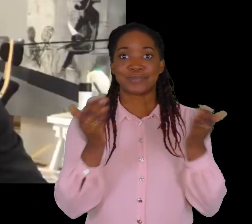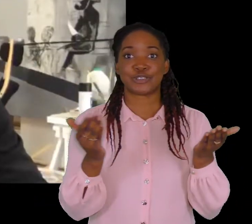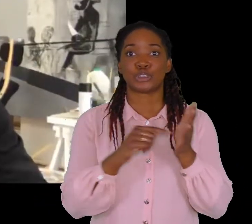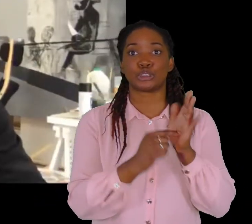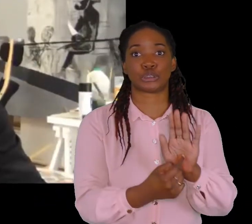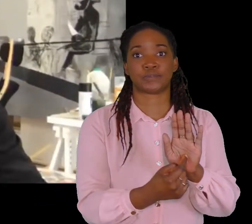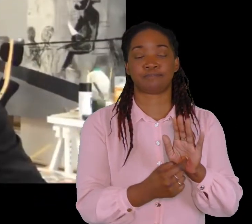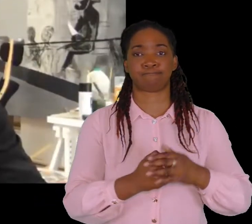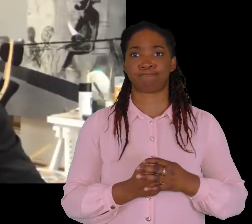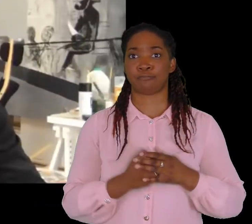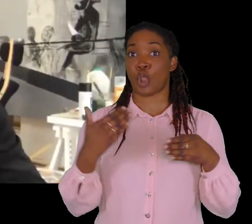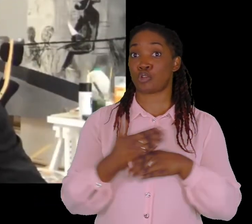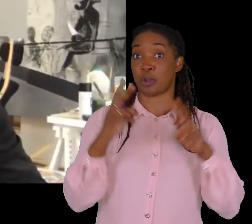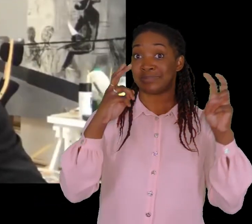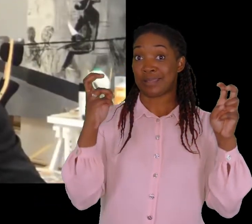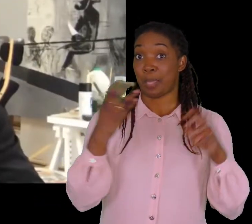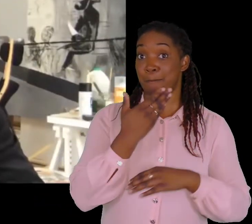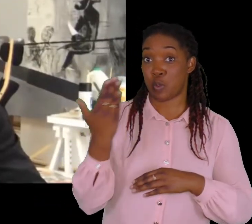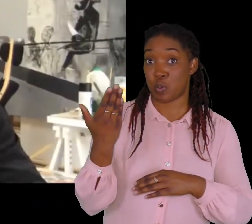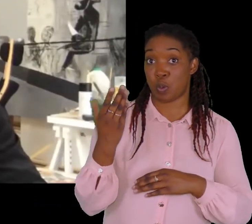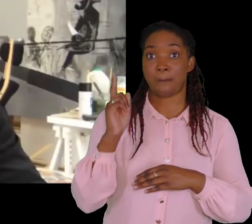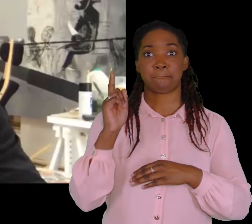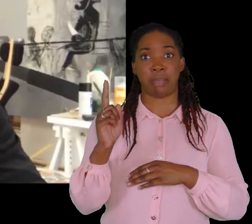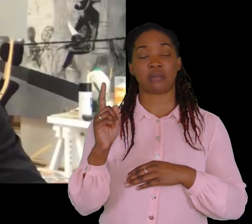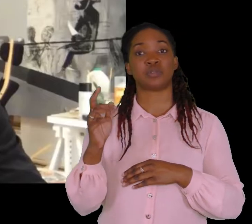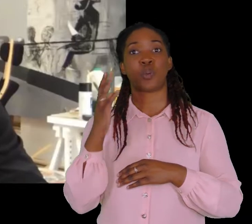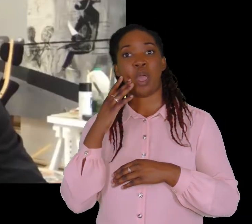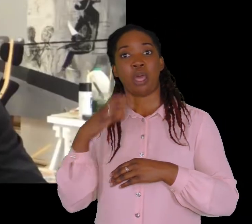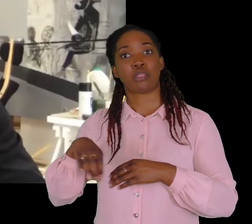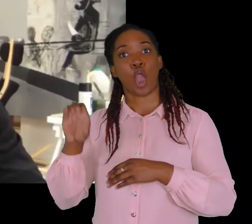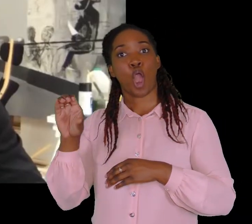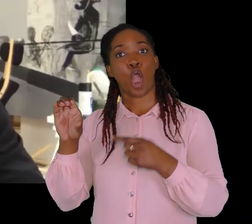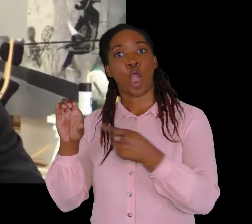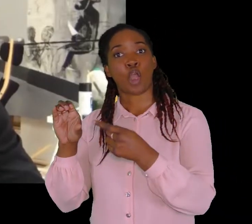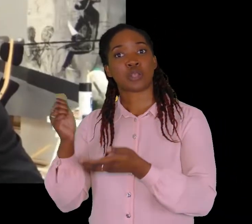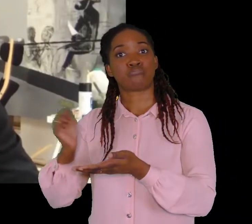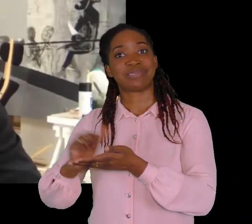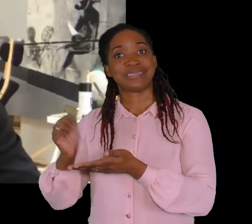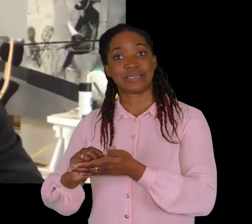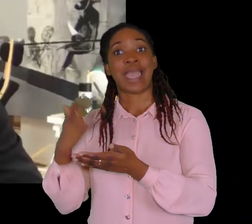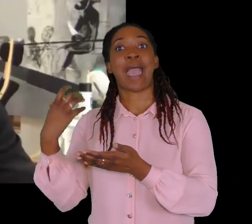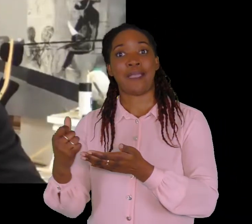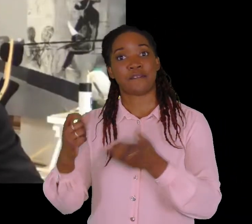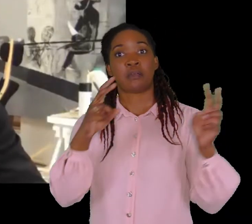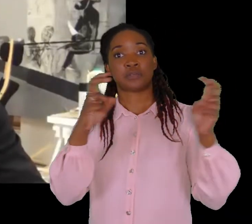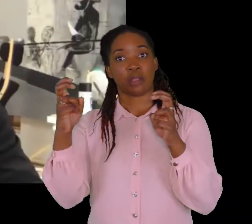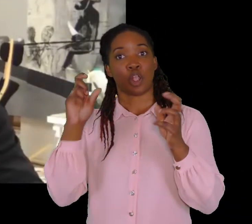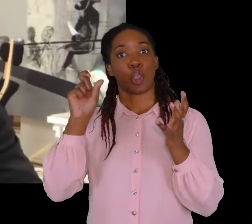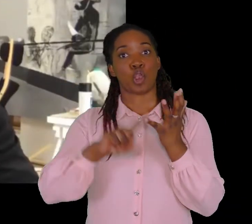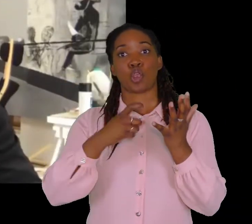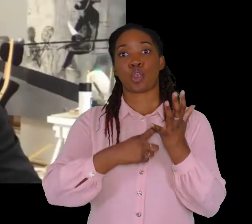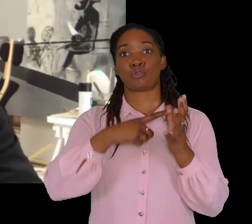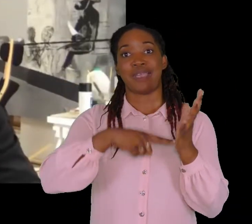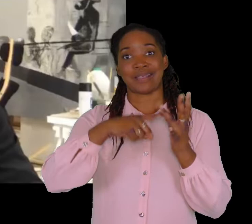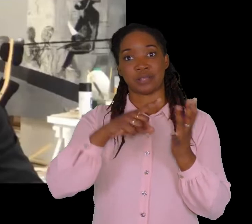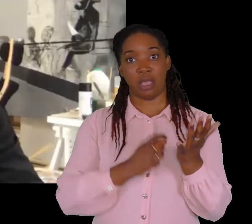when complimentary cards were printed, it had the title of curator. With my job at the 198 Gallery, I did everything from helping to